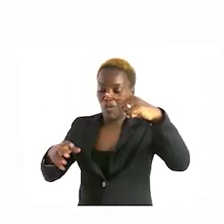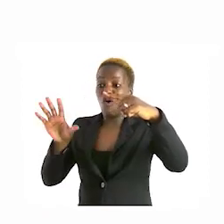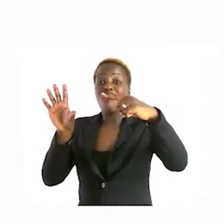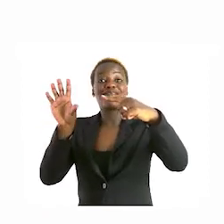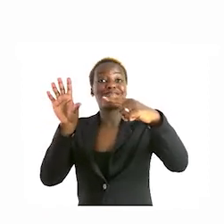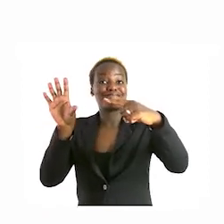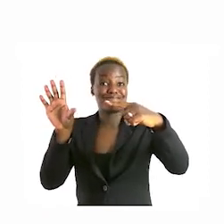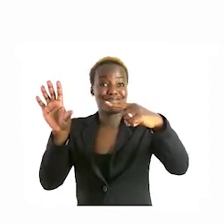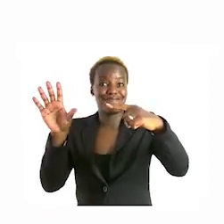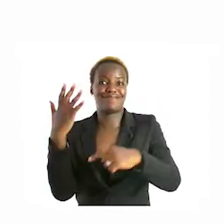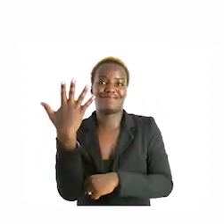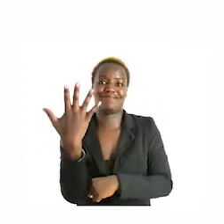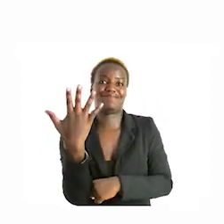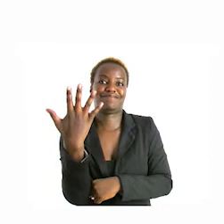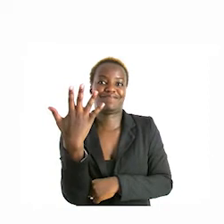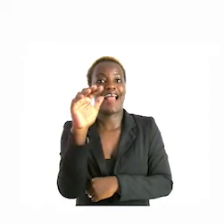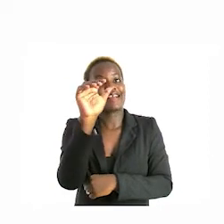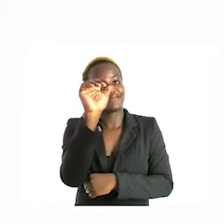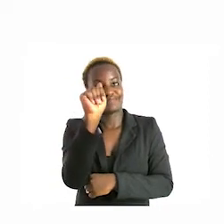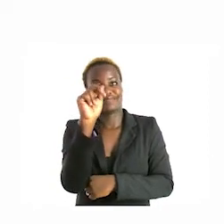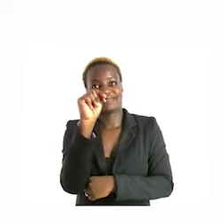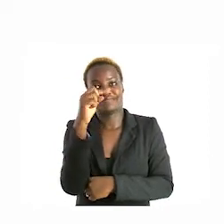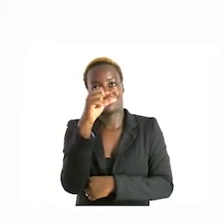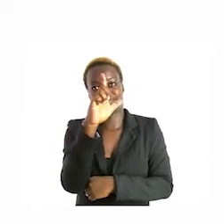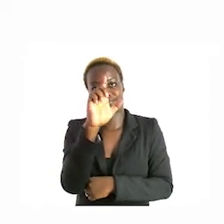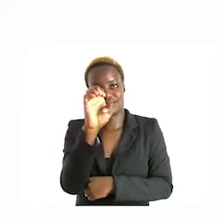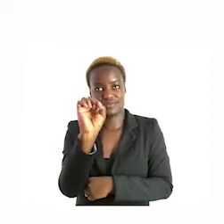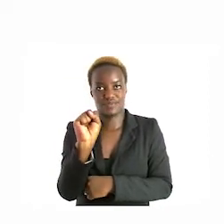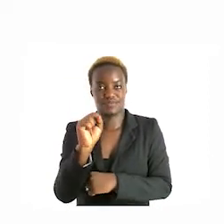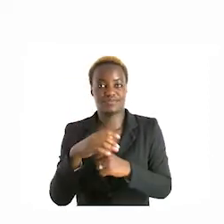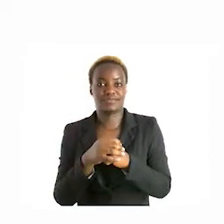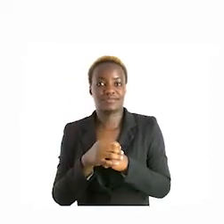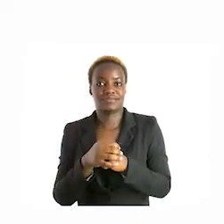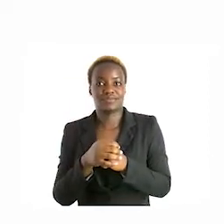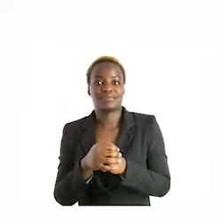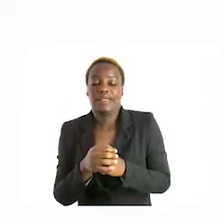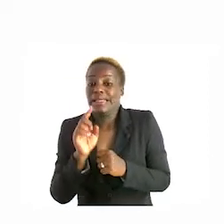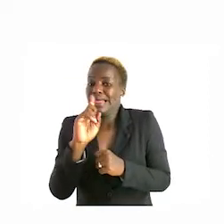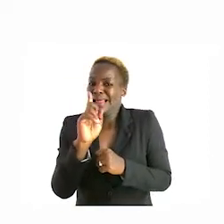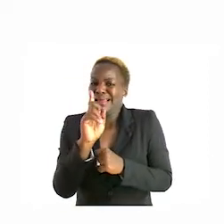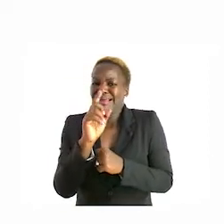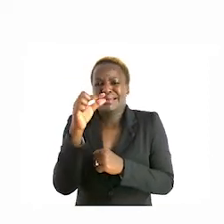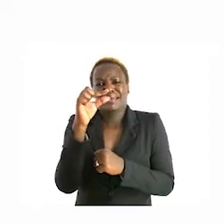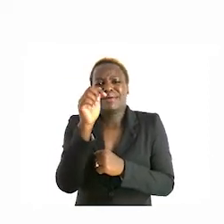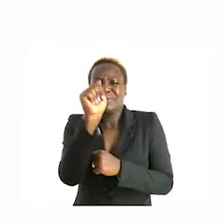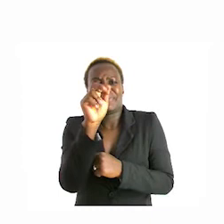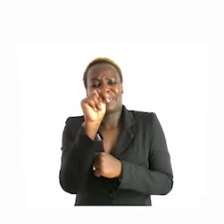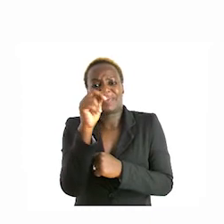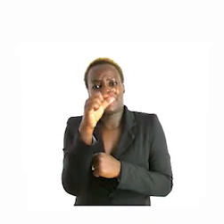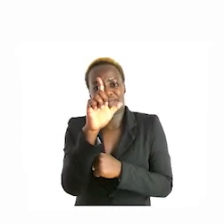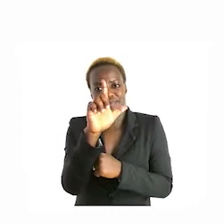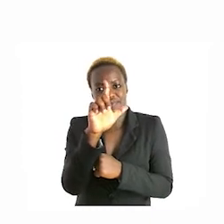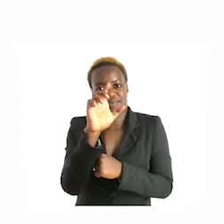inside there. Now, let me quickly explain to you what a right angle is. All right.